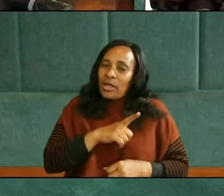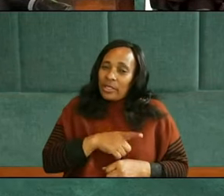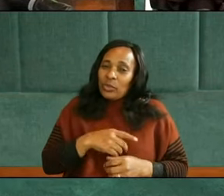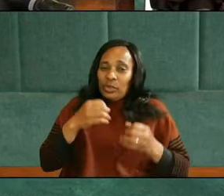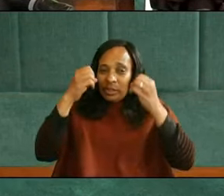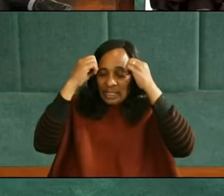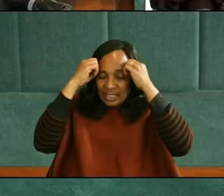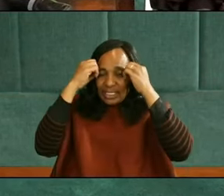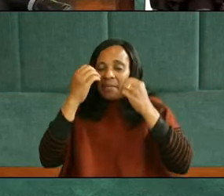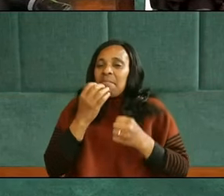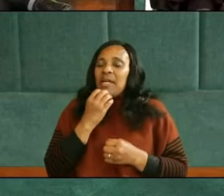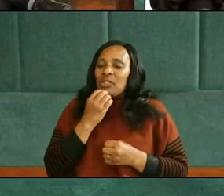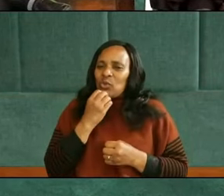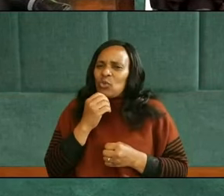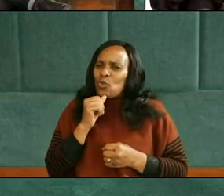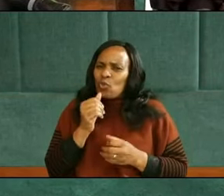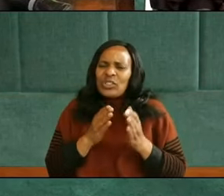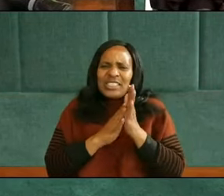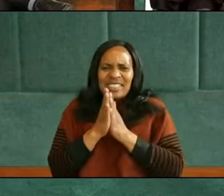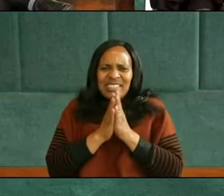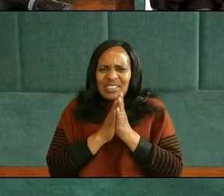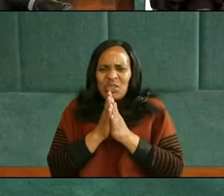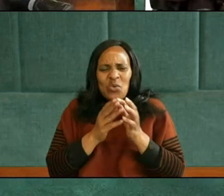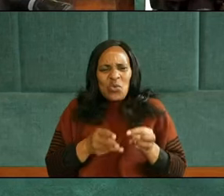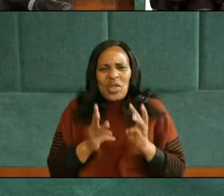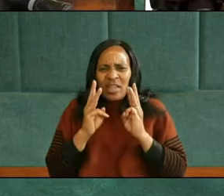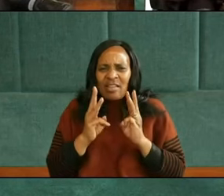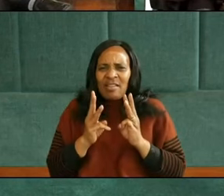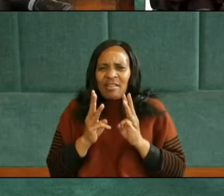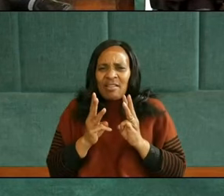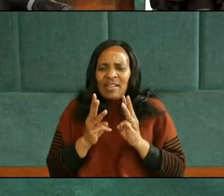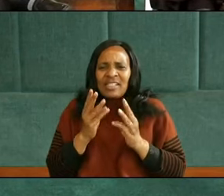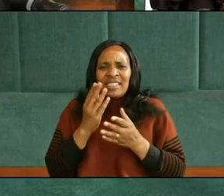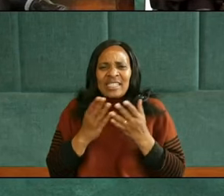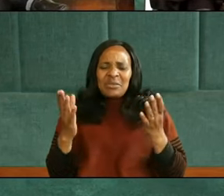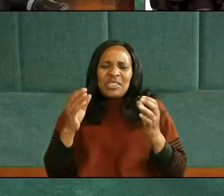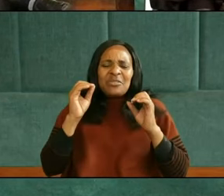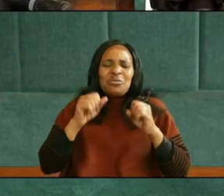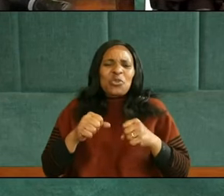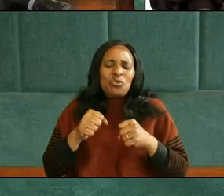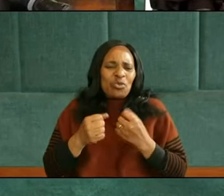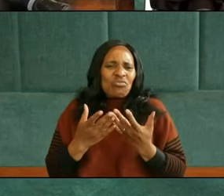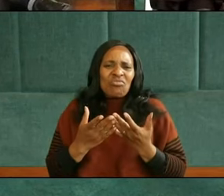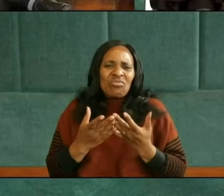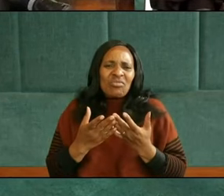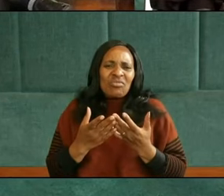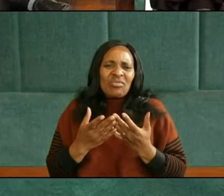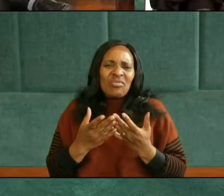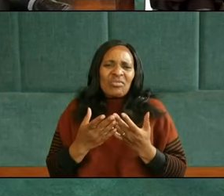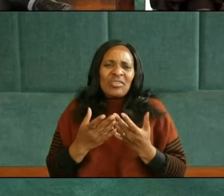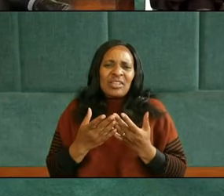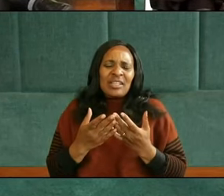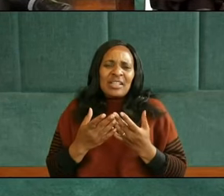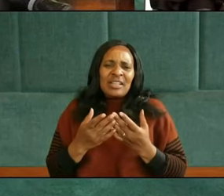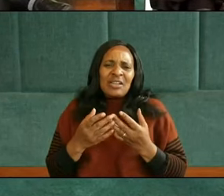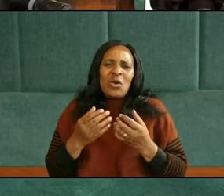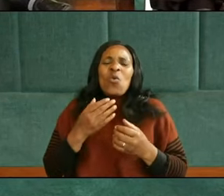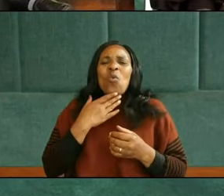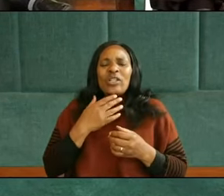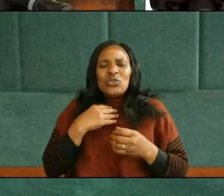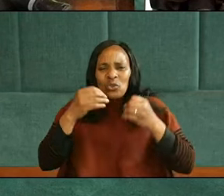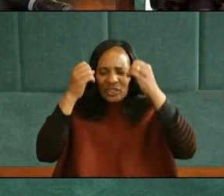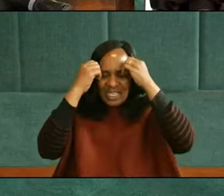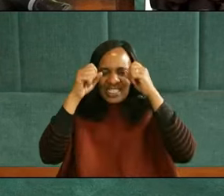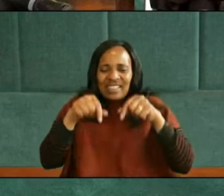Matthew. It's not an interesting way. You know, he starts, it's not something that you'd actually would catch your eye and be like, I want to